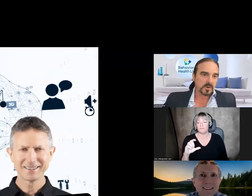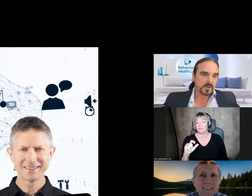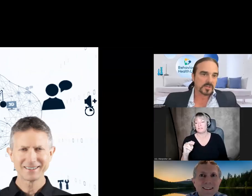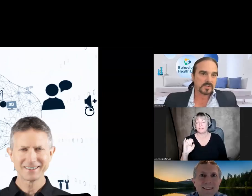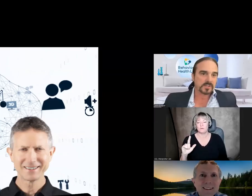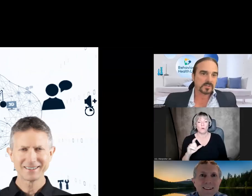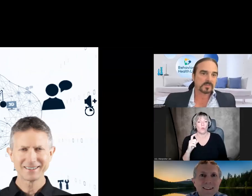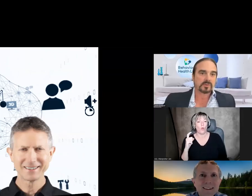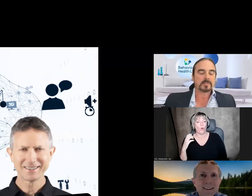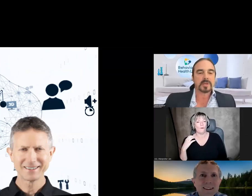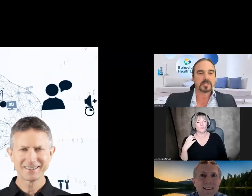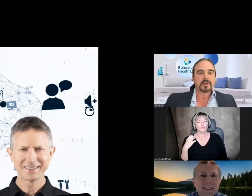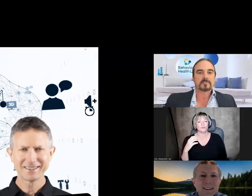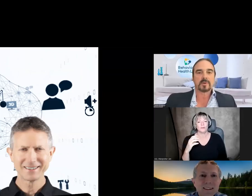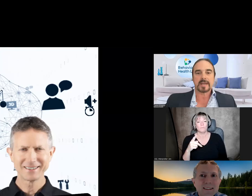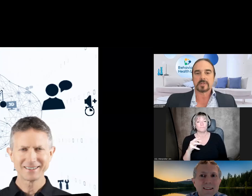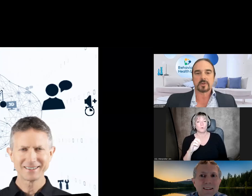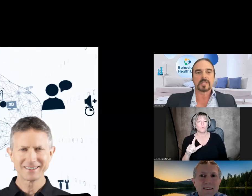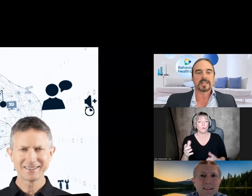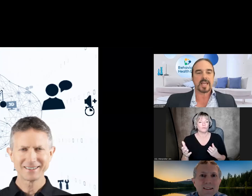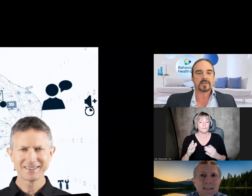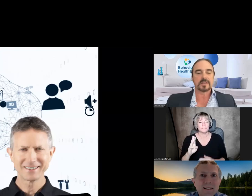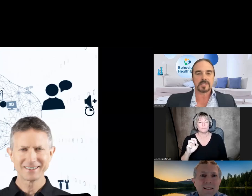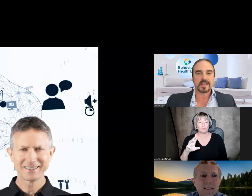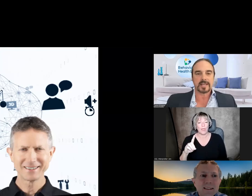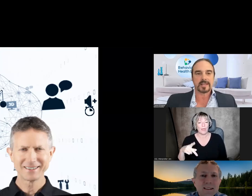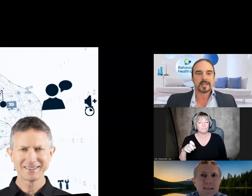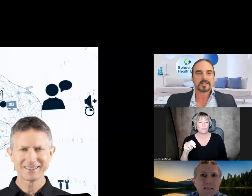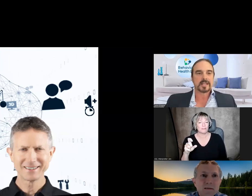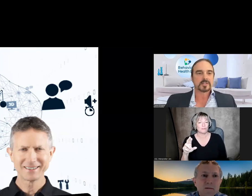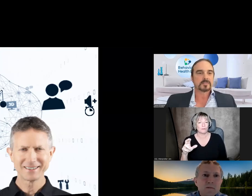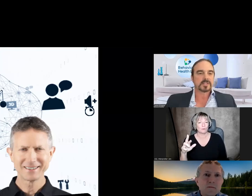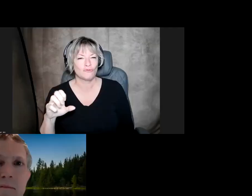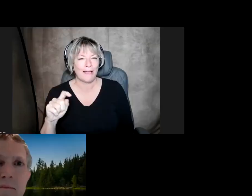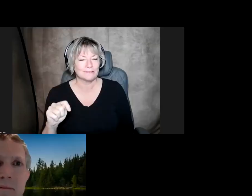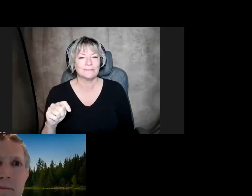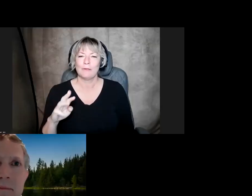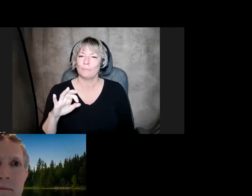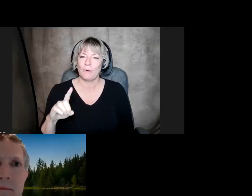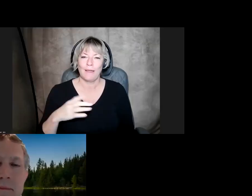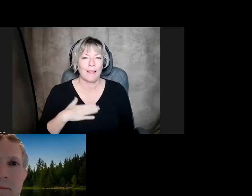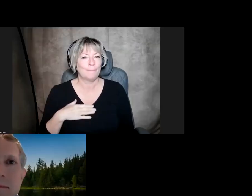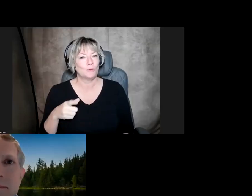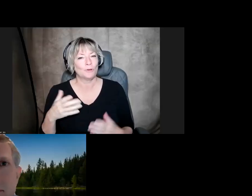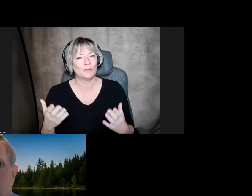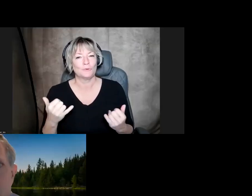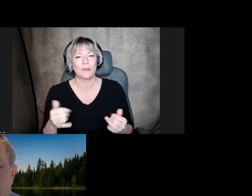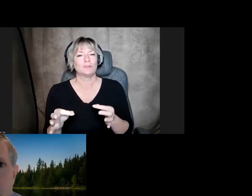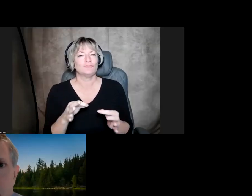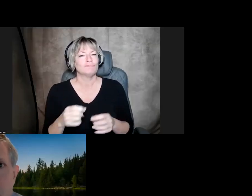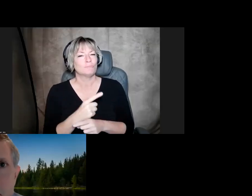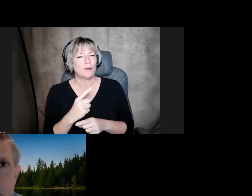of protocol services, Brad Pendergraft. Brad, we're so glad to have you here today to tell us about some practical uses of AI.